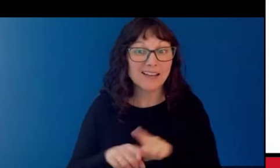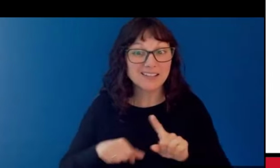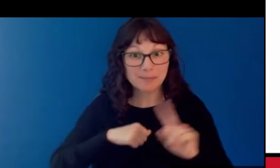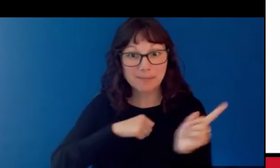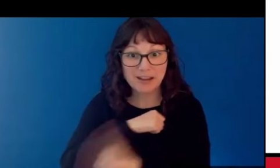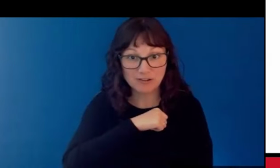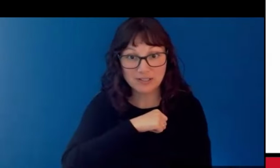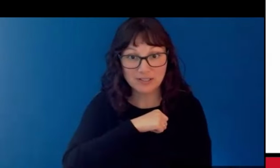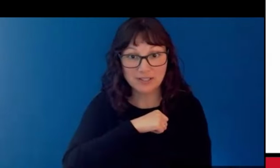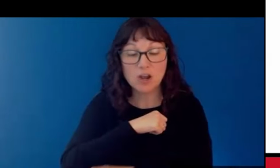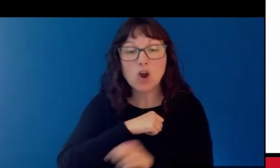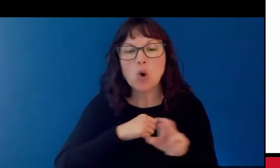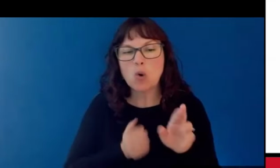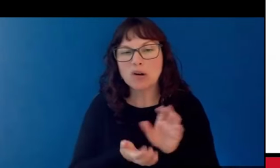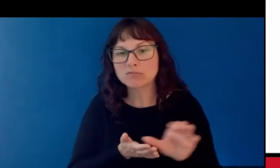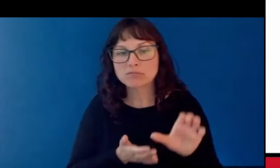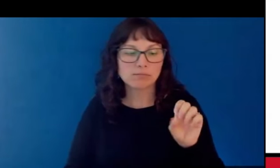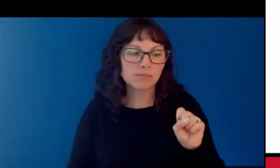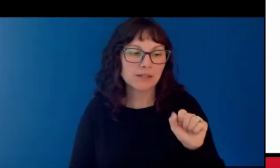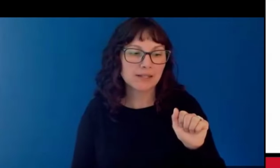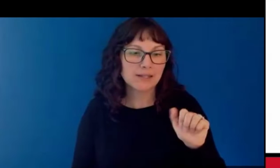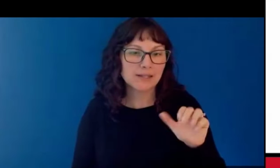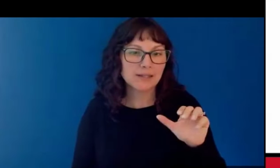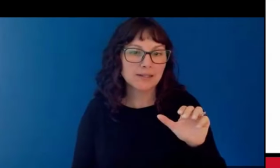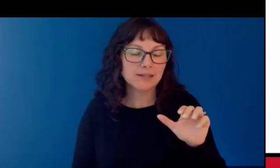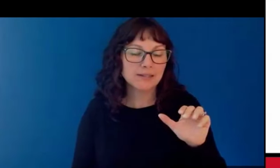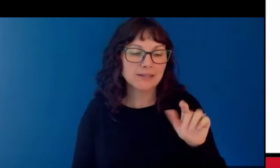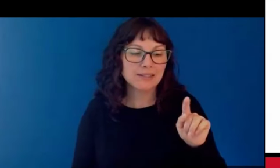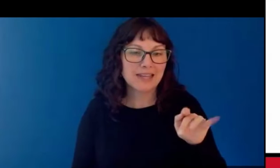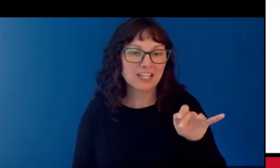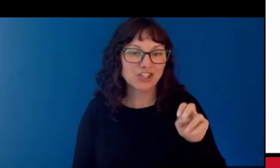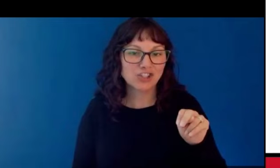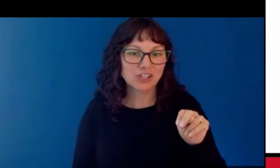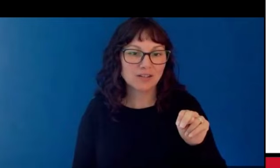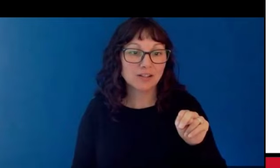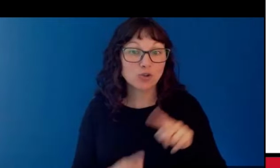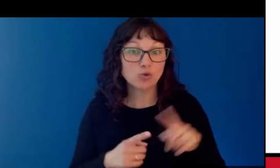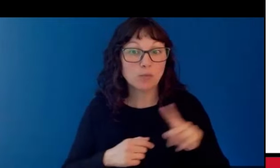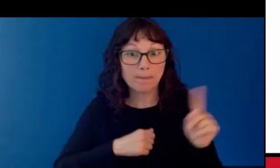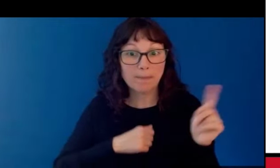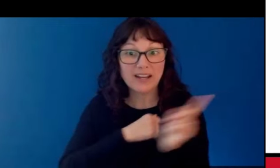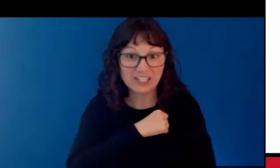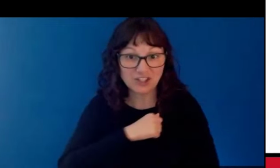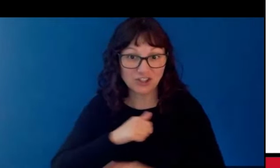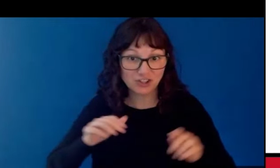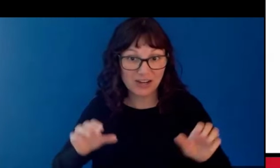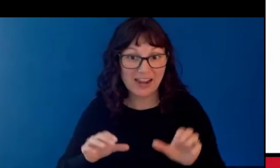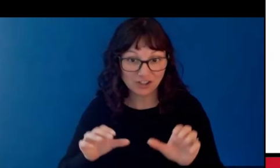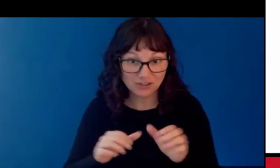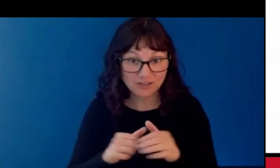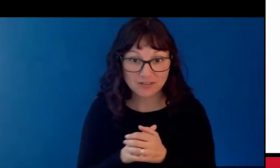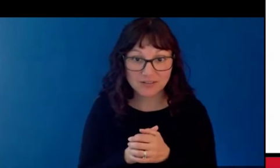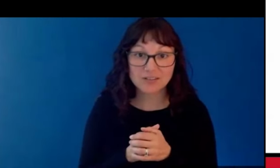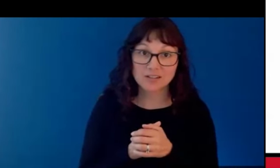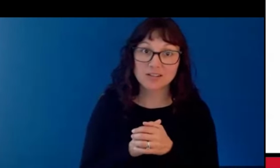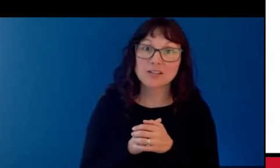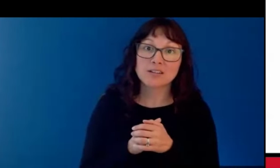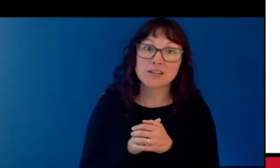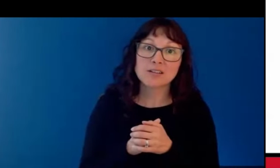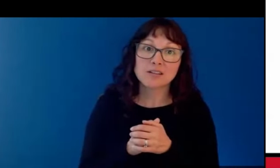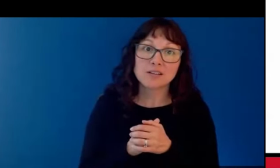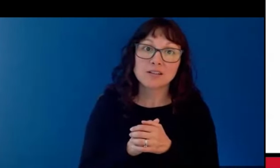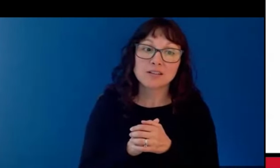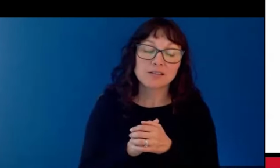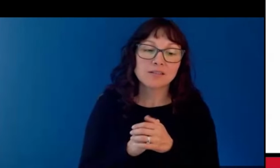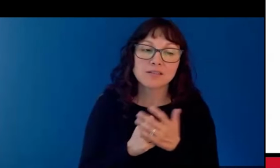against a defendant as a form of punishment for its actions. That would be in the case of